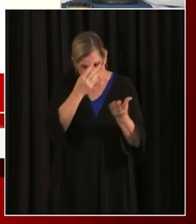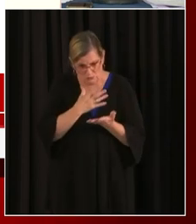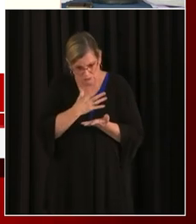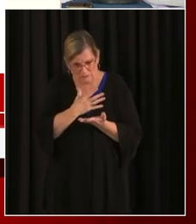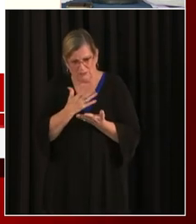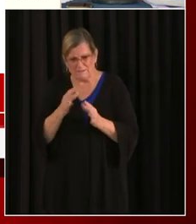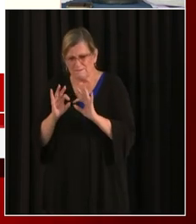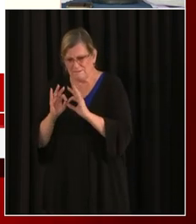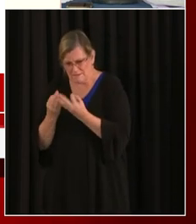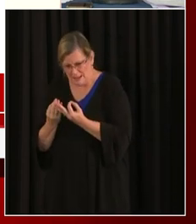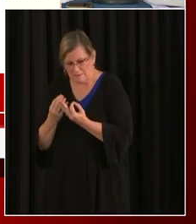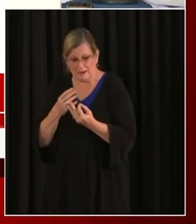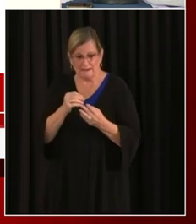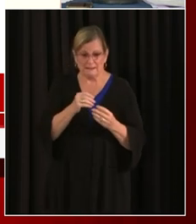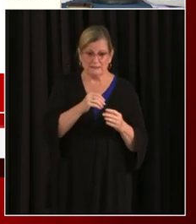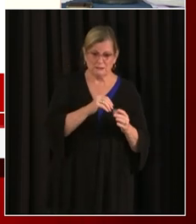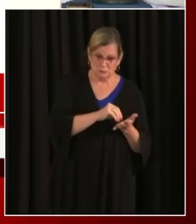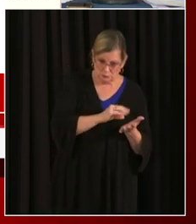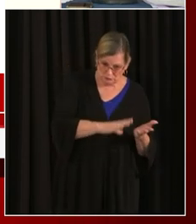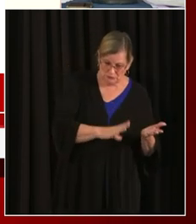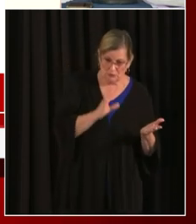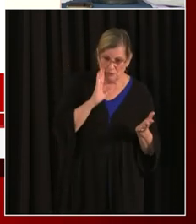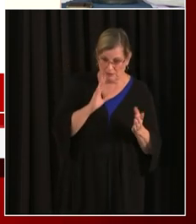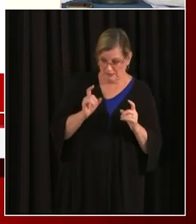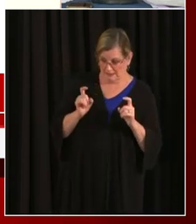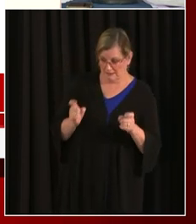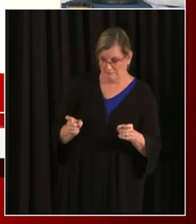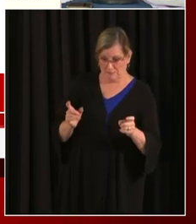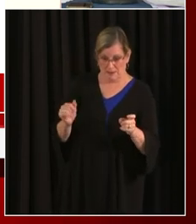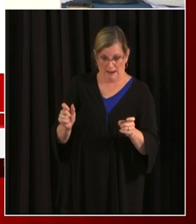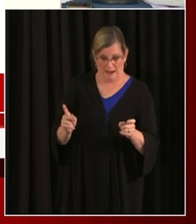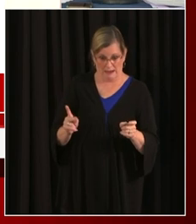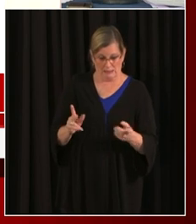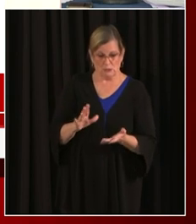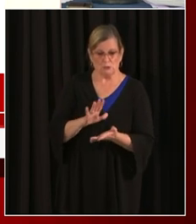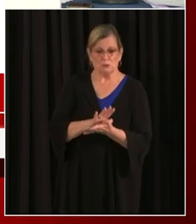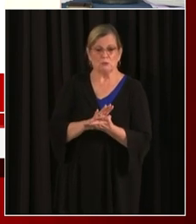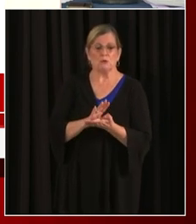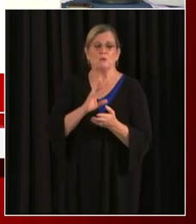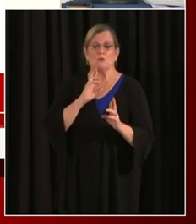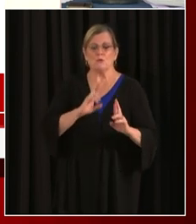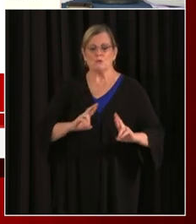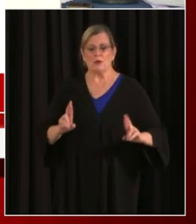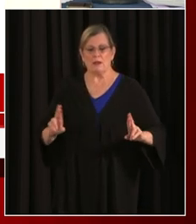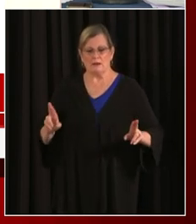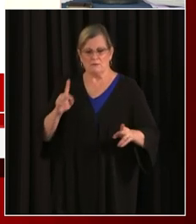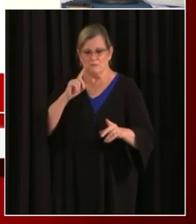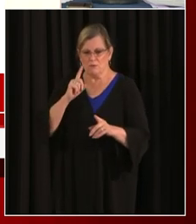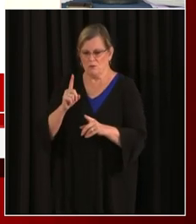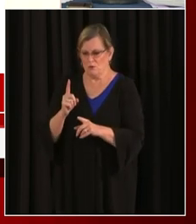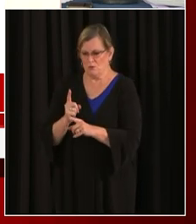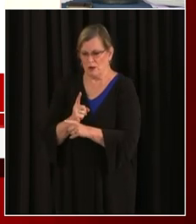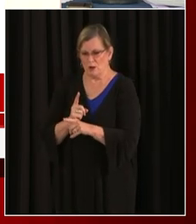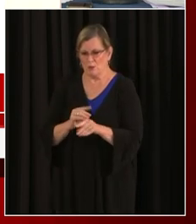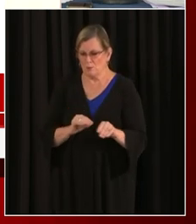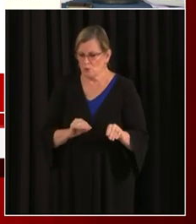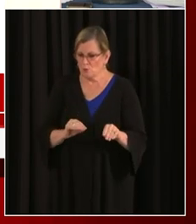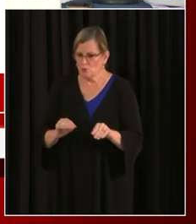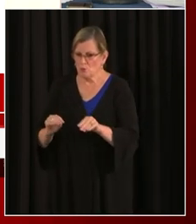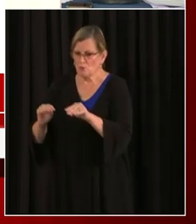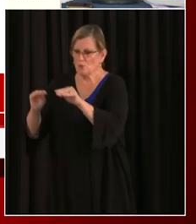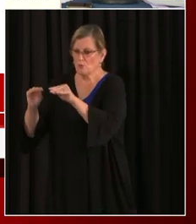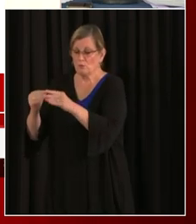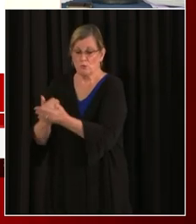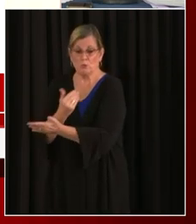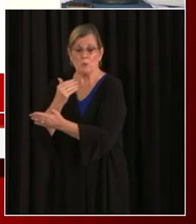course, will congregate if given the chance, and so schools need to be ready to ensure proper movement and flow of families as they're